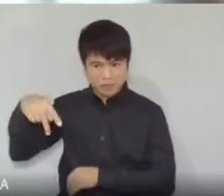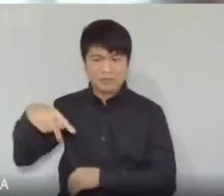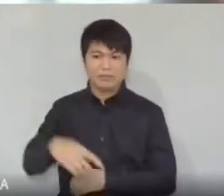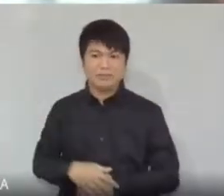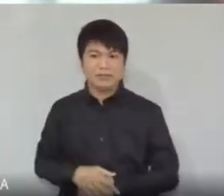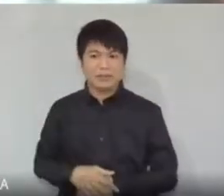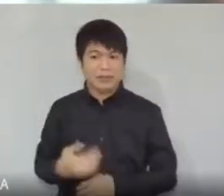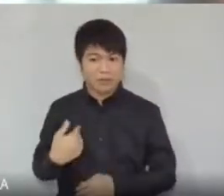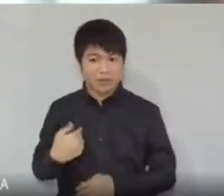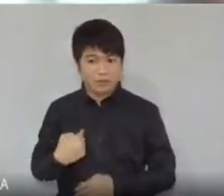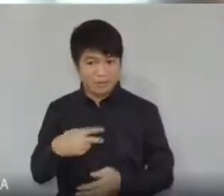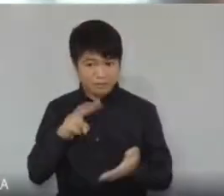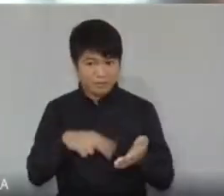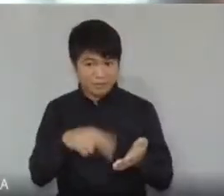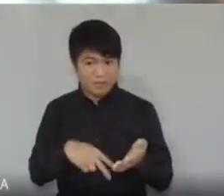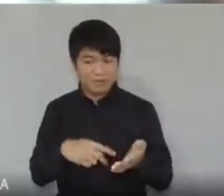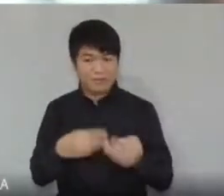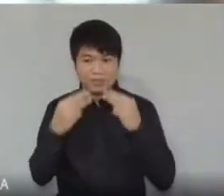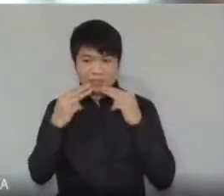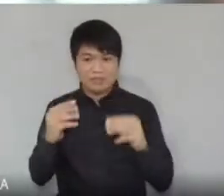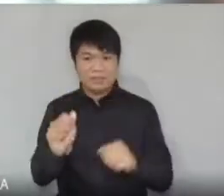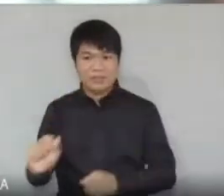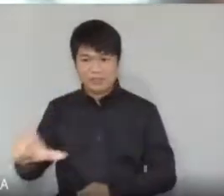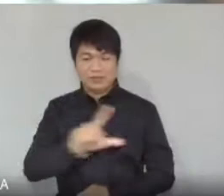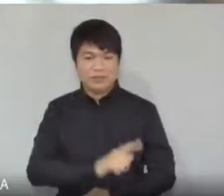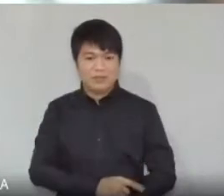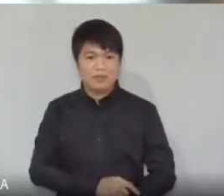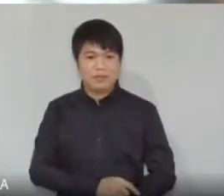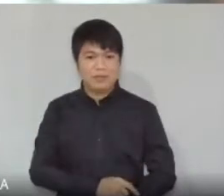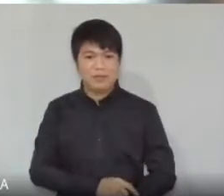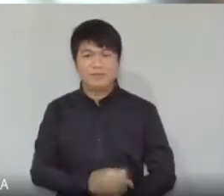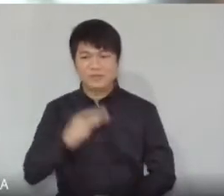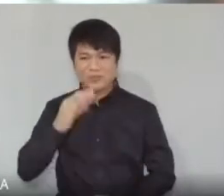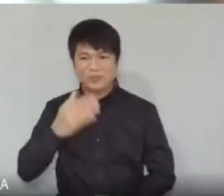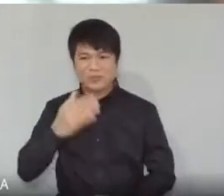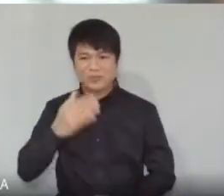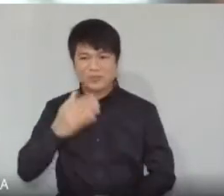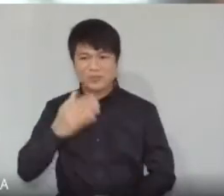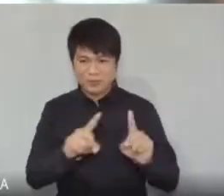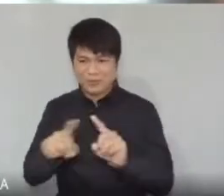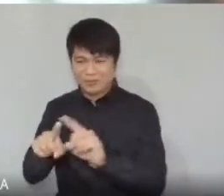healthcare workers, local government units at the forefront of UHC implementation,